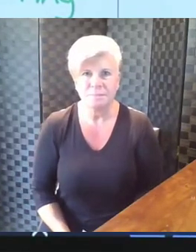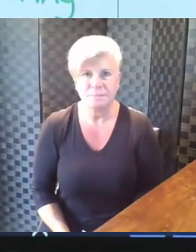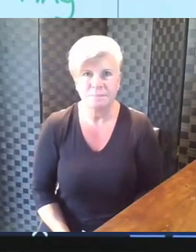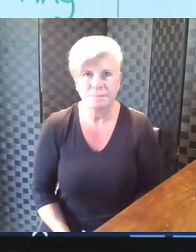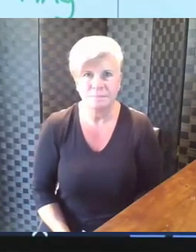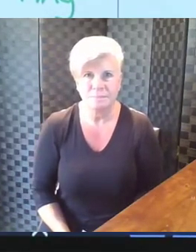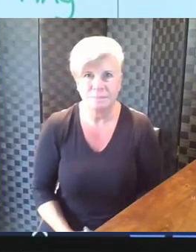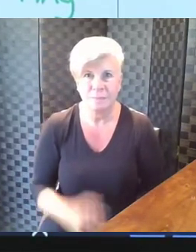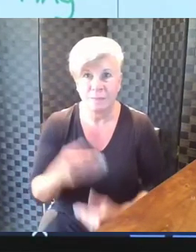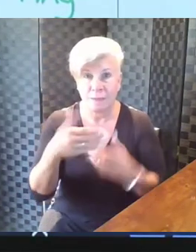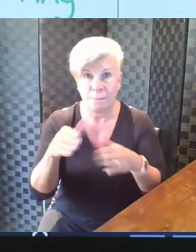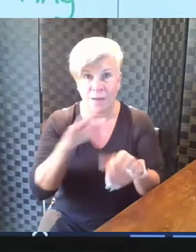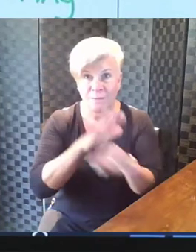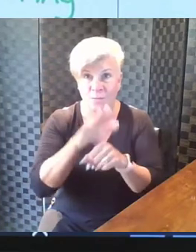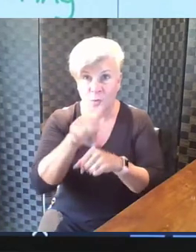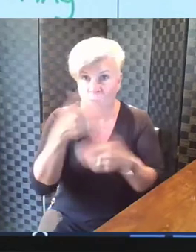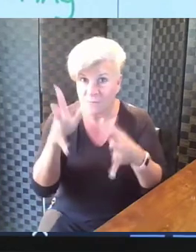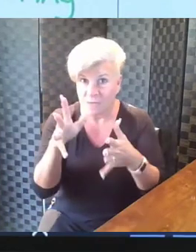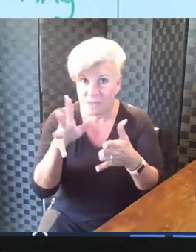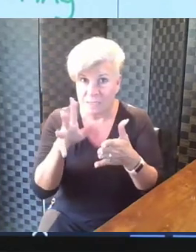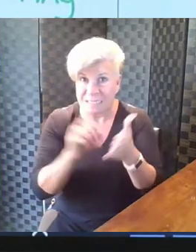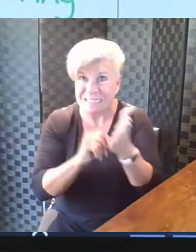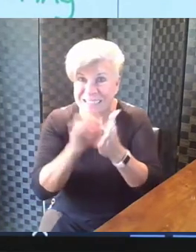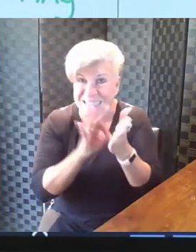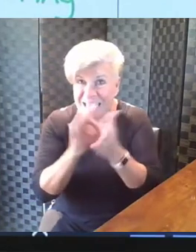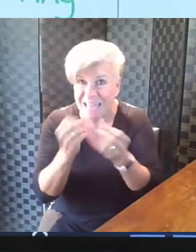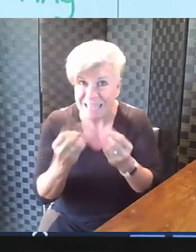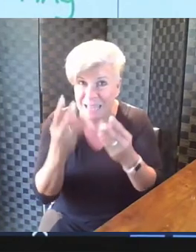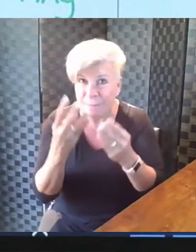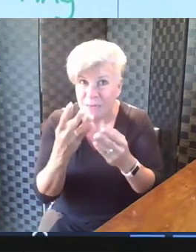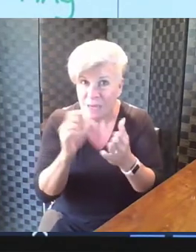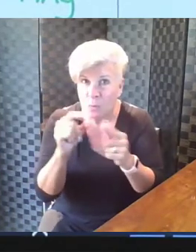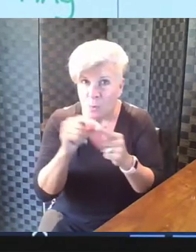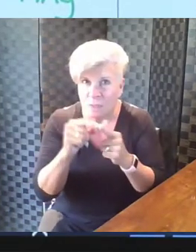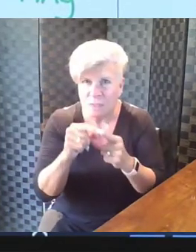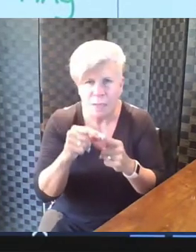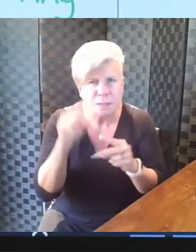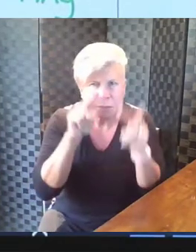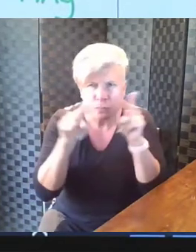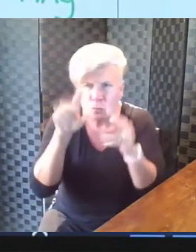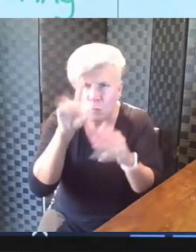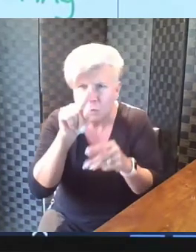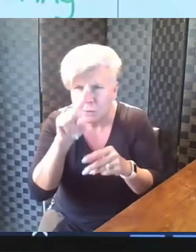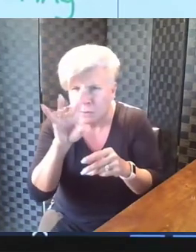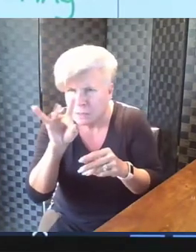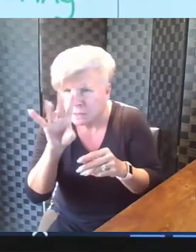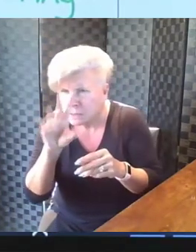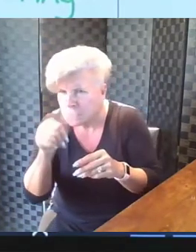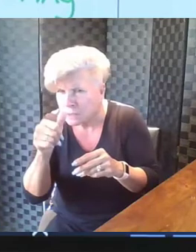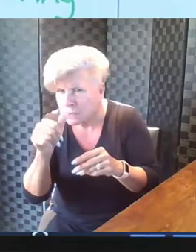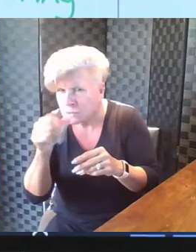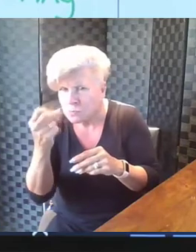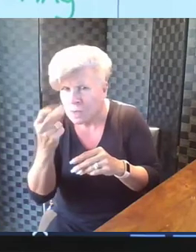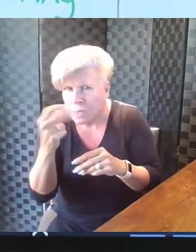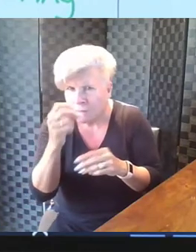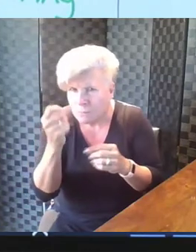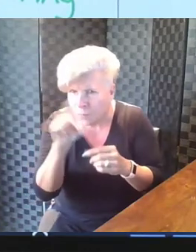And lastly, it. I'm going to leave that box blank because I want you to do that one all on your own. What are some words that rhyme with it?